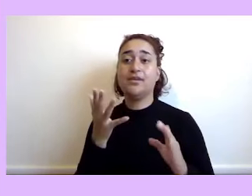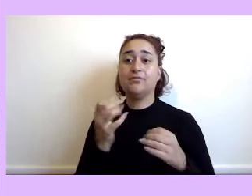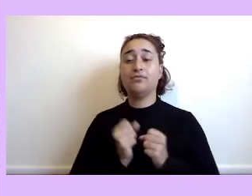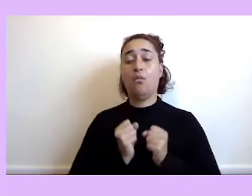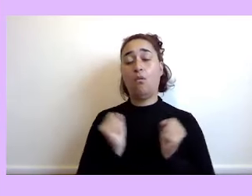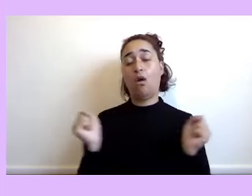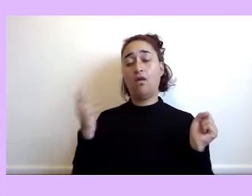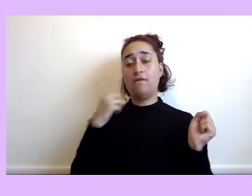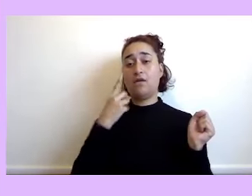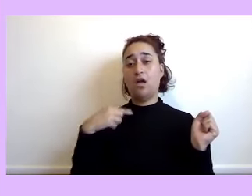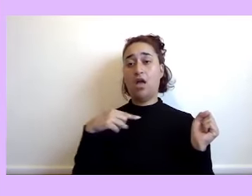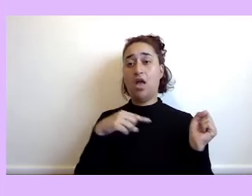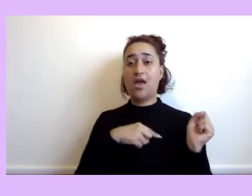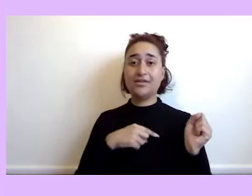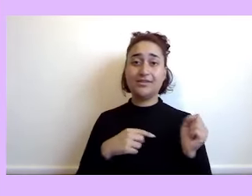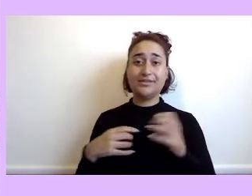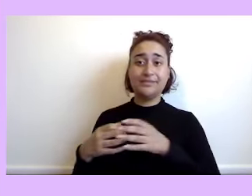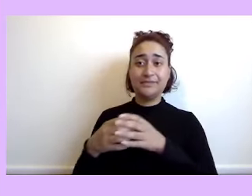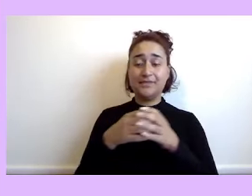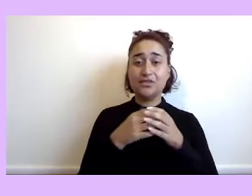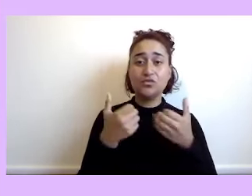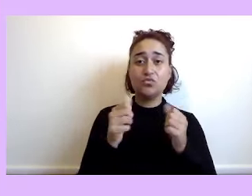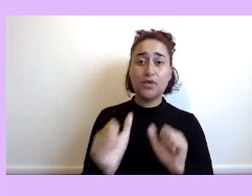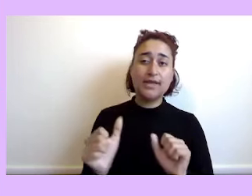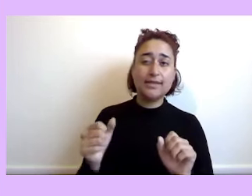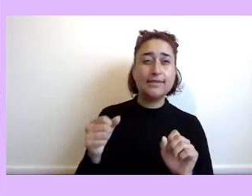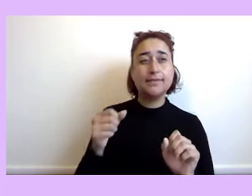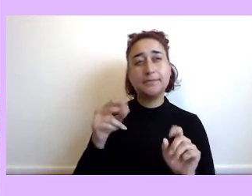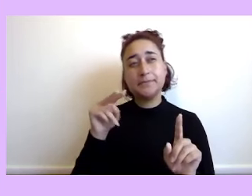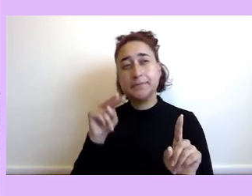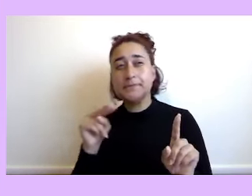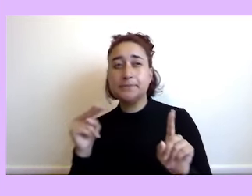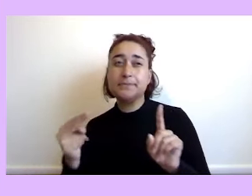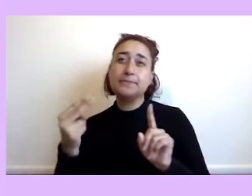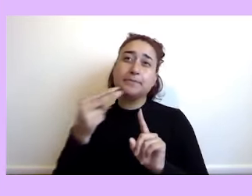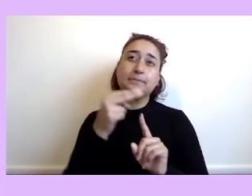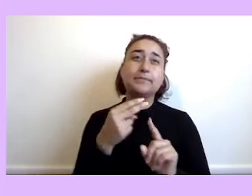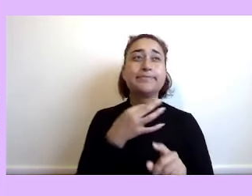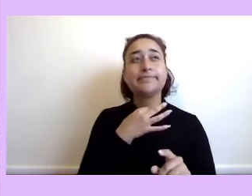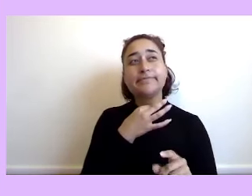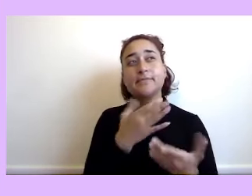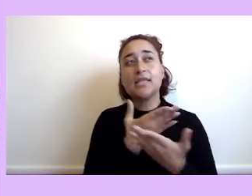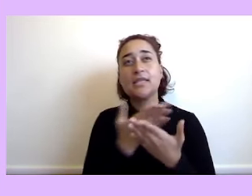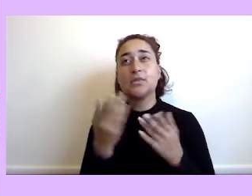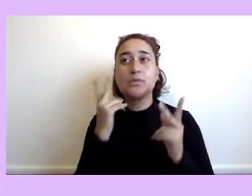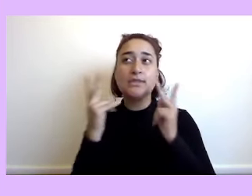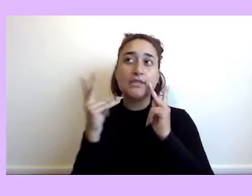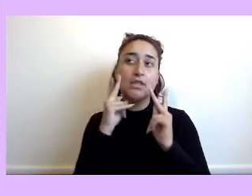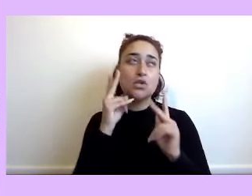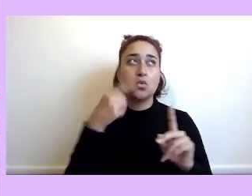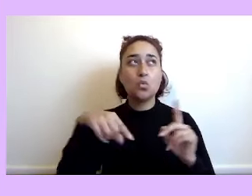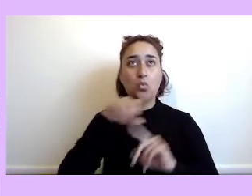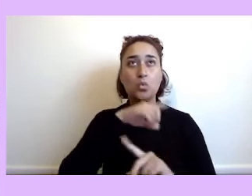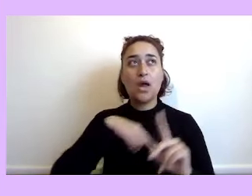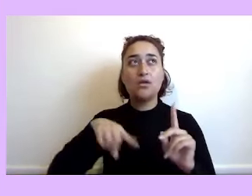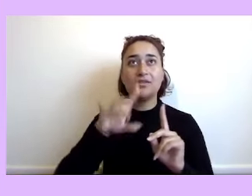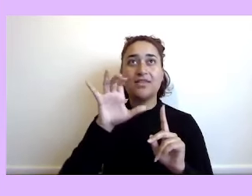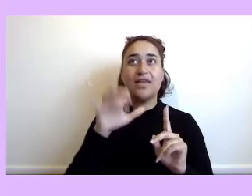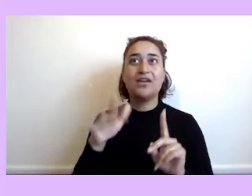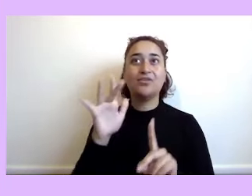to together try and point at some of the things we see around us that are bright